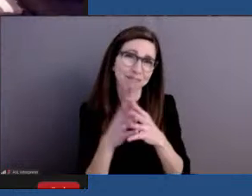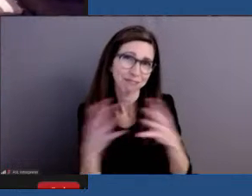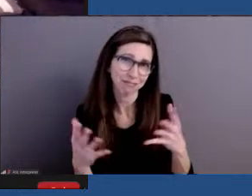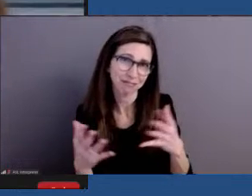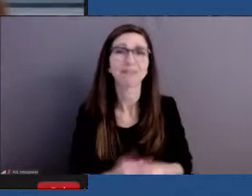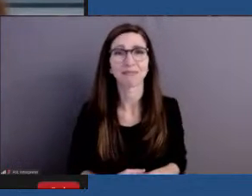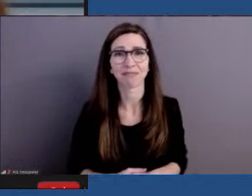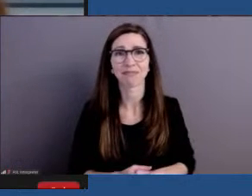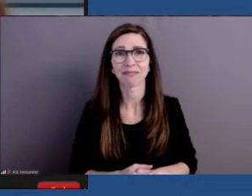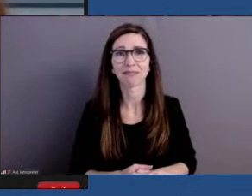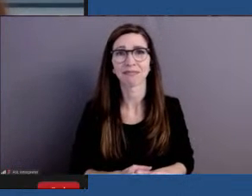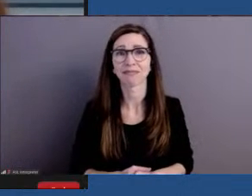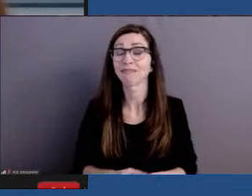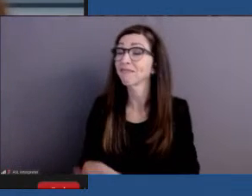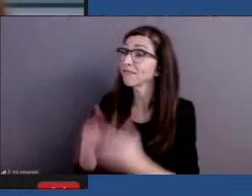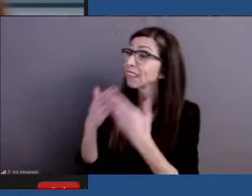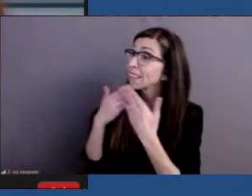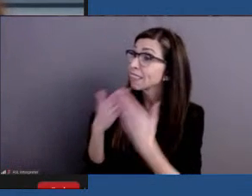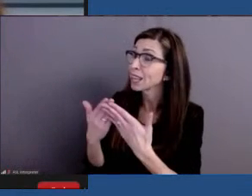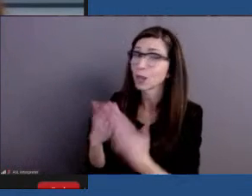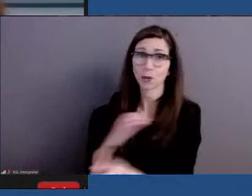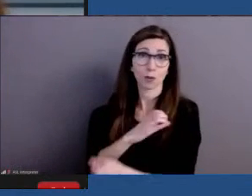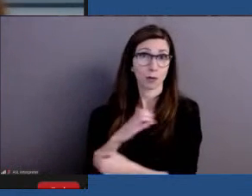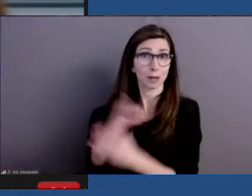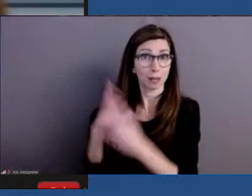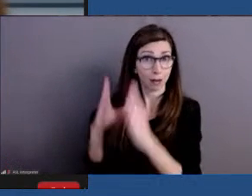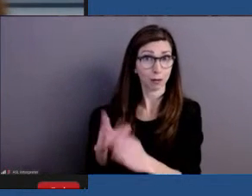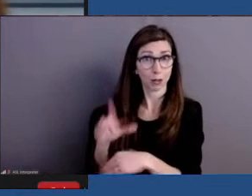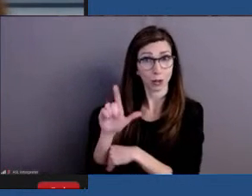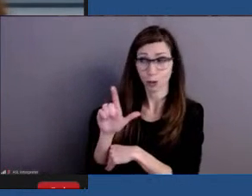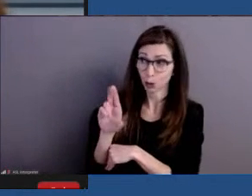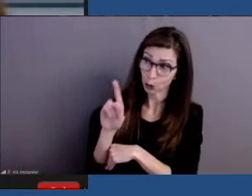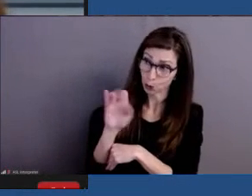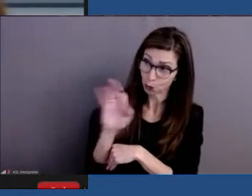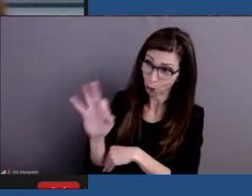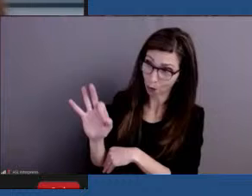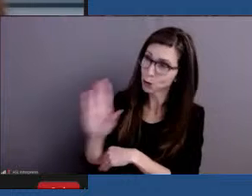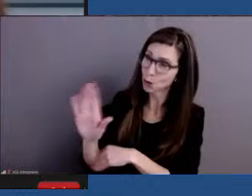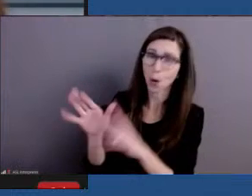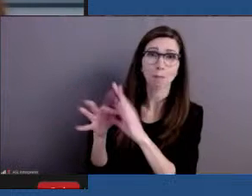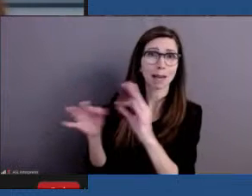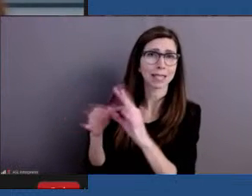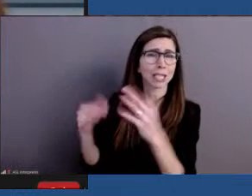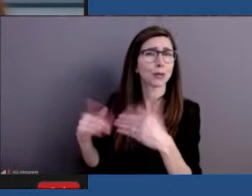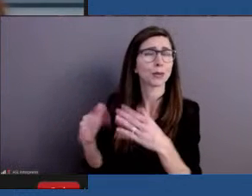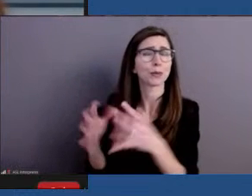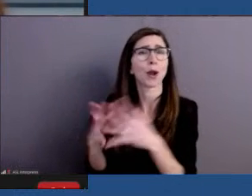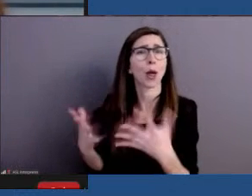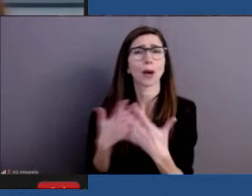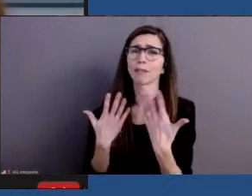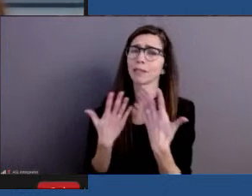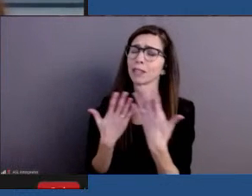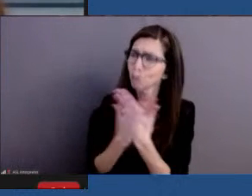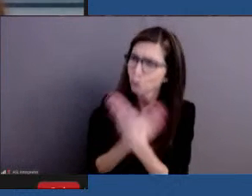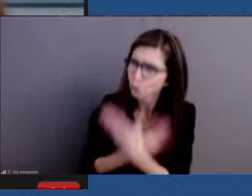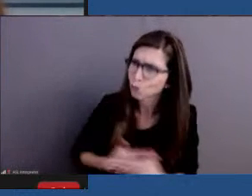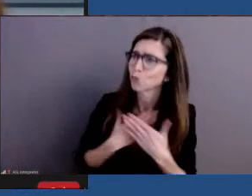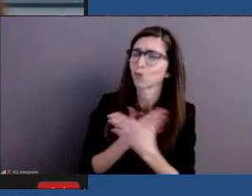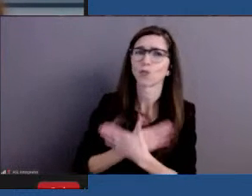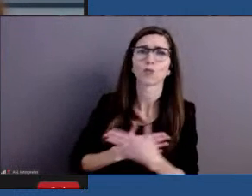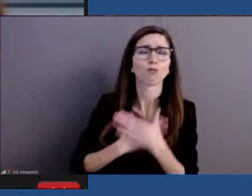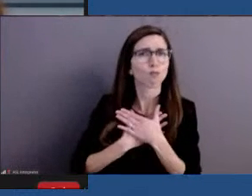Merci. Merci, conseiller Luloff, pour ce message d'appréciation. Thank you, I would Councillor now like Luloff, to invite for your Phillip message. Turcotte, the chair